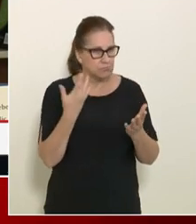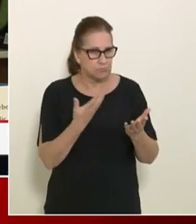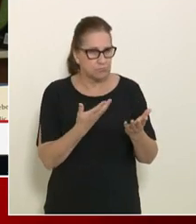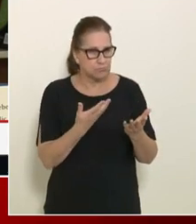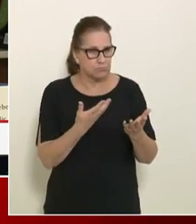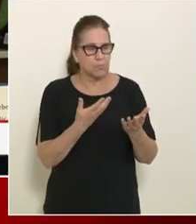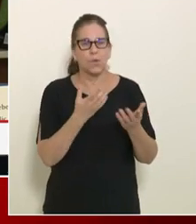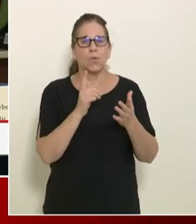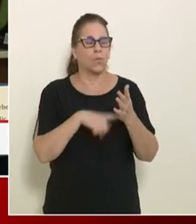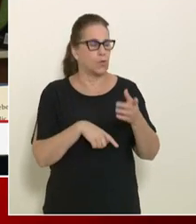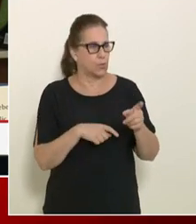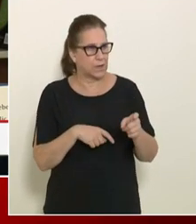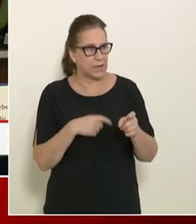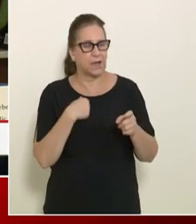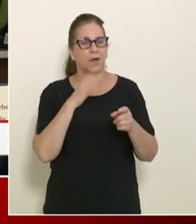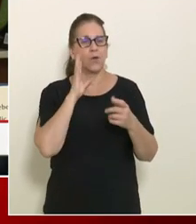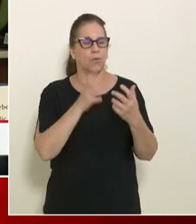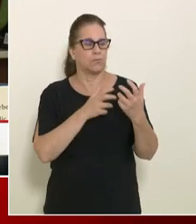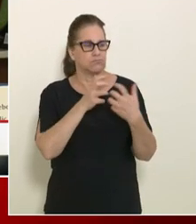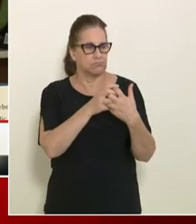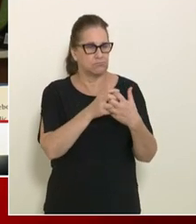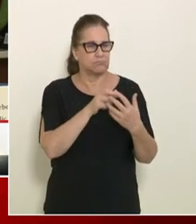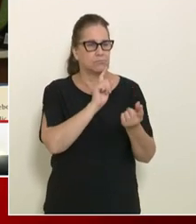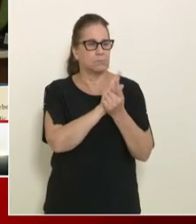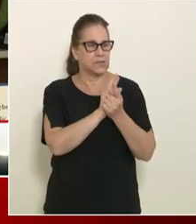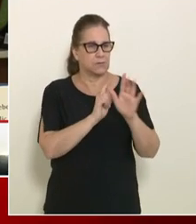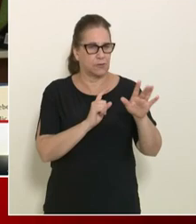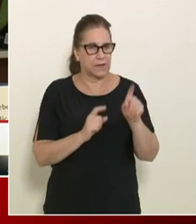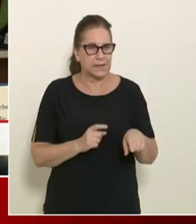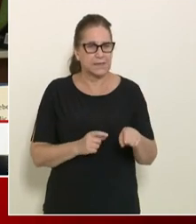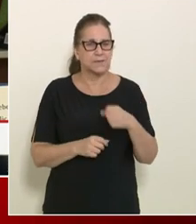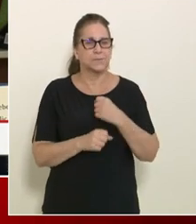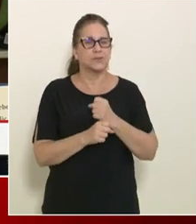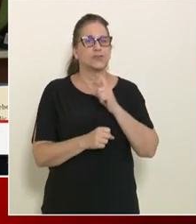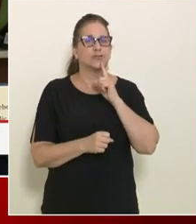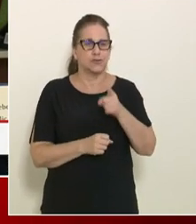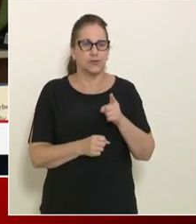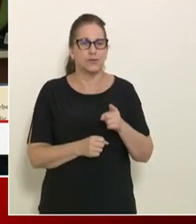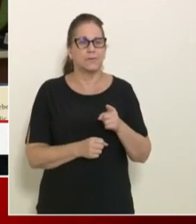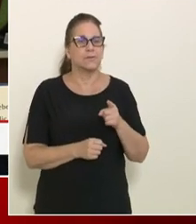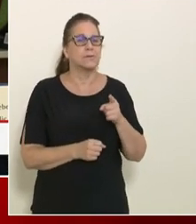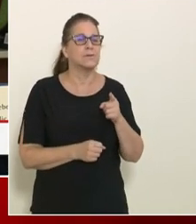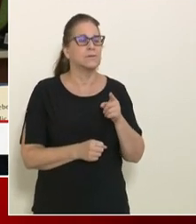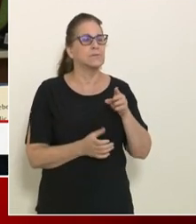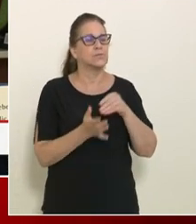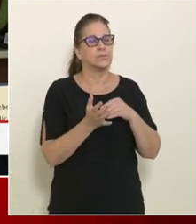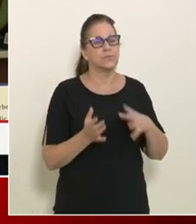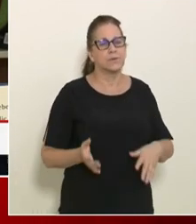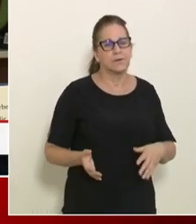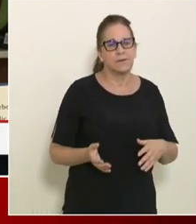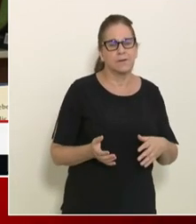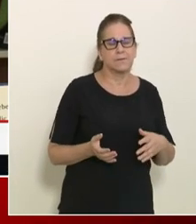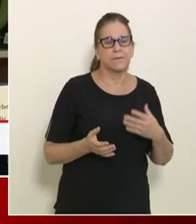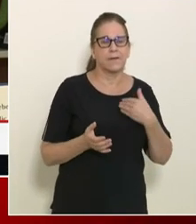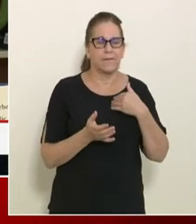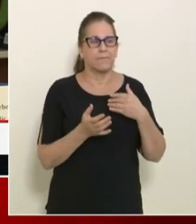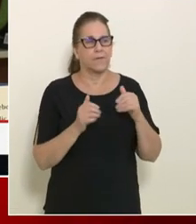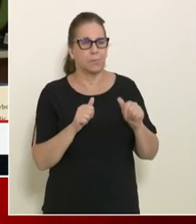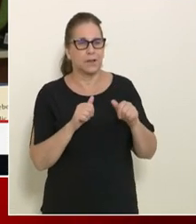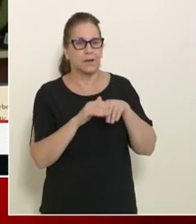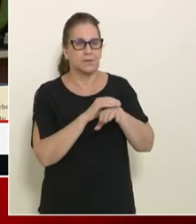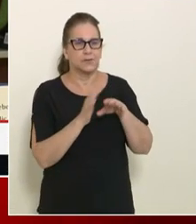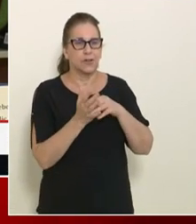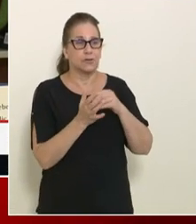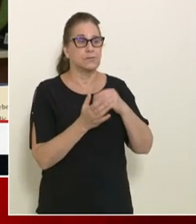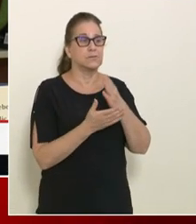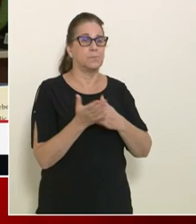And also schools have targeted approaches for students who have a history of poor